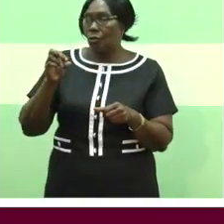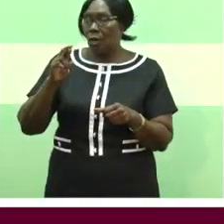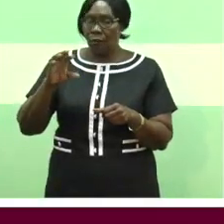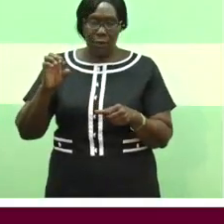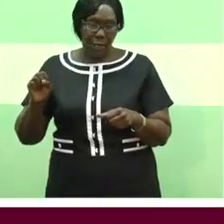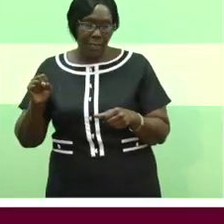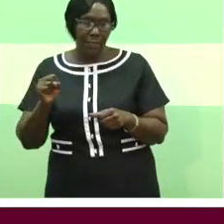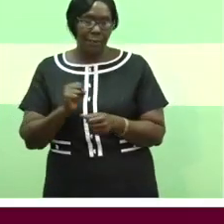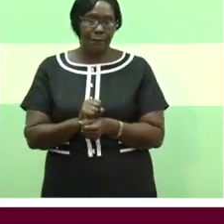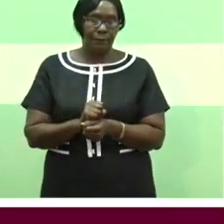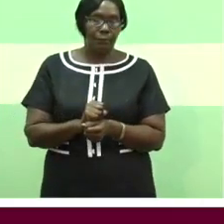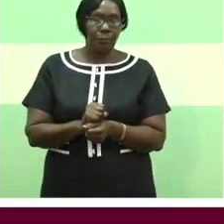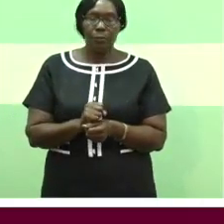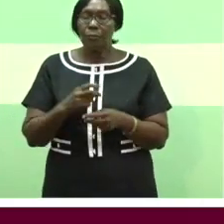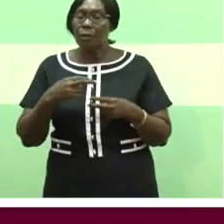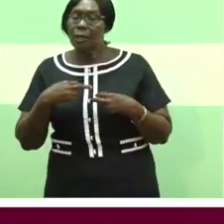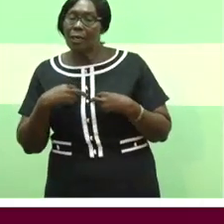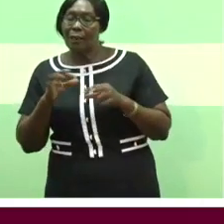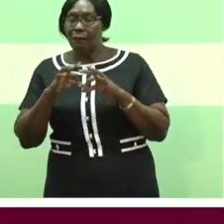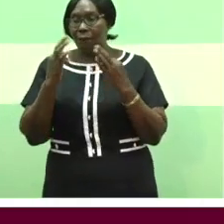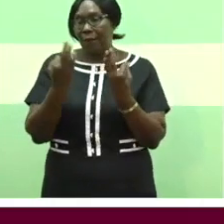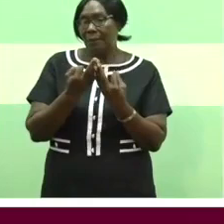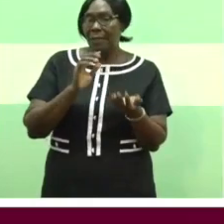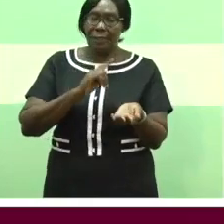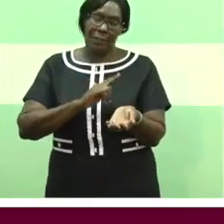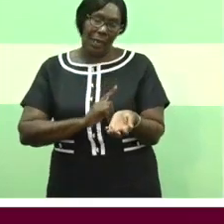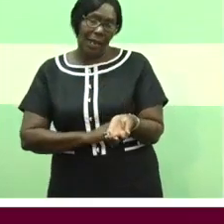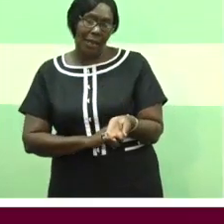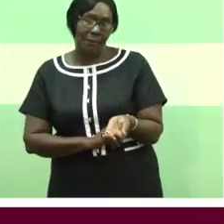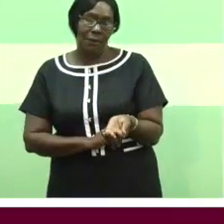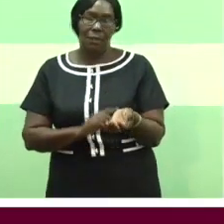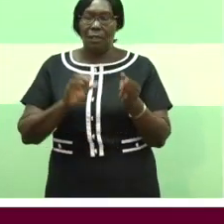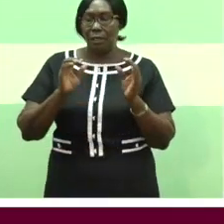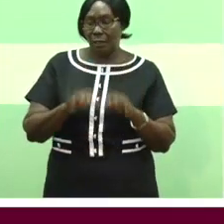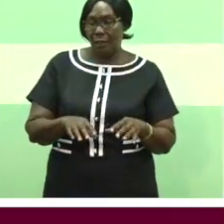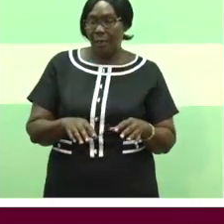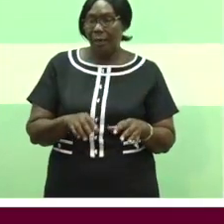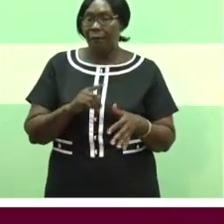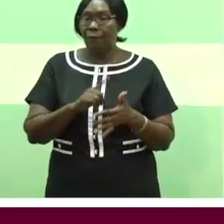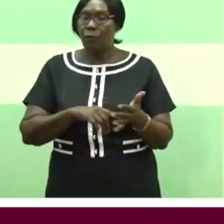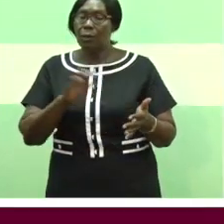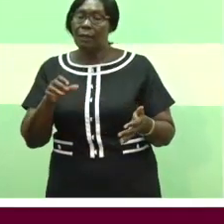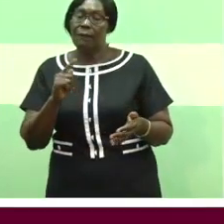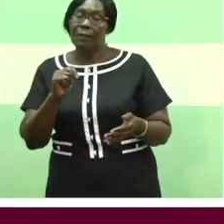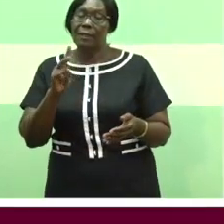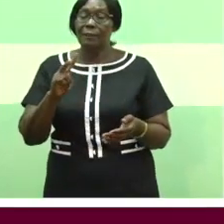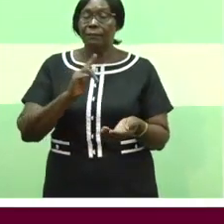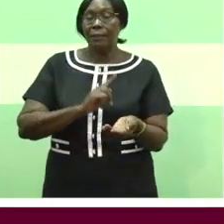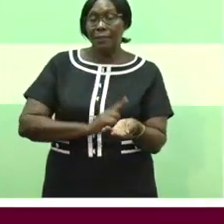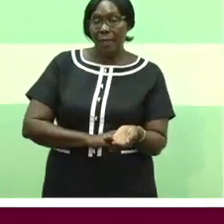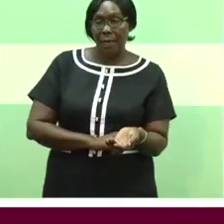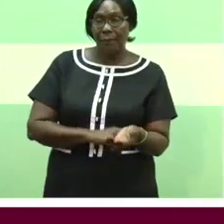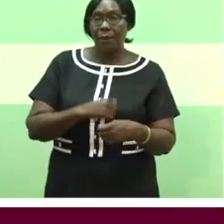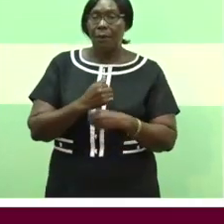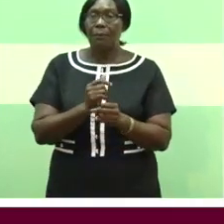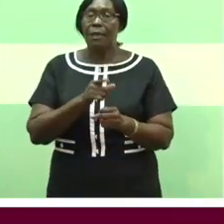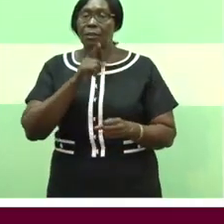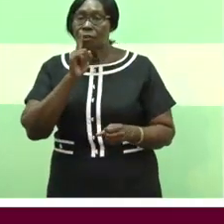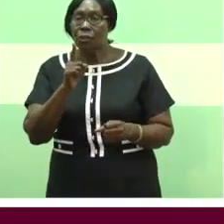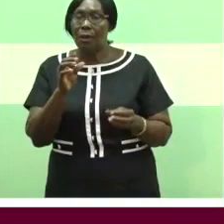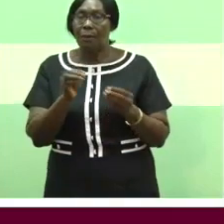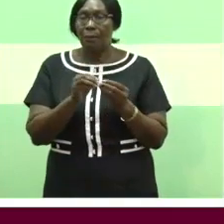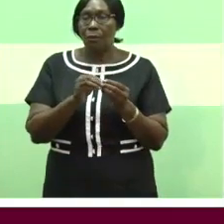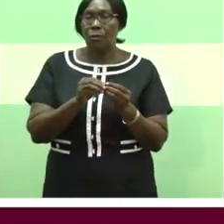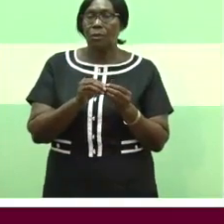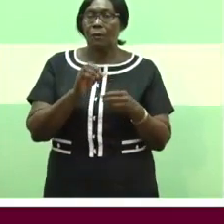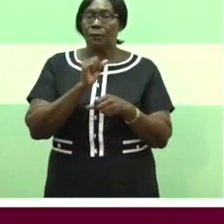So we're going to have chores, you're going to have family time, you can have whatever, TV time, but you have to ensure that most